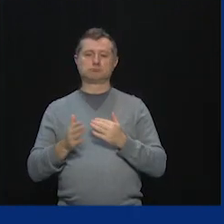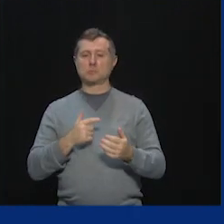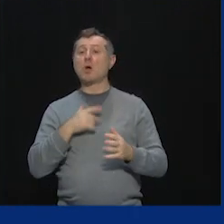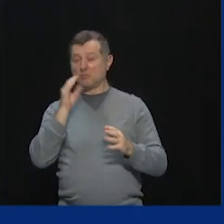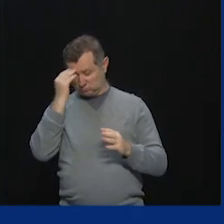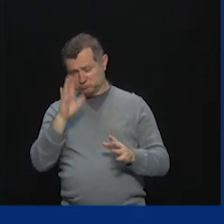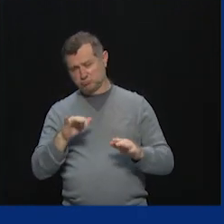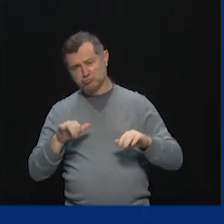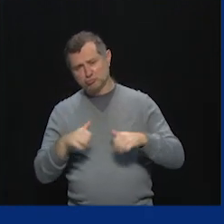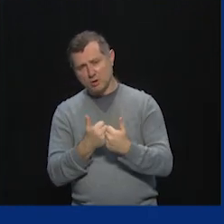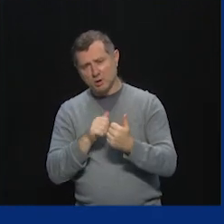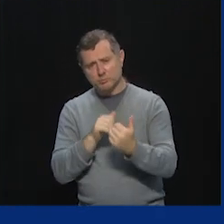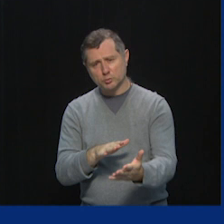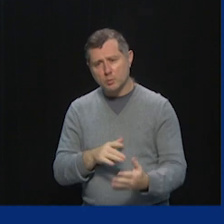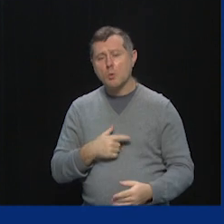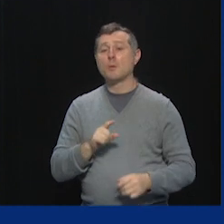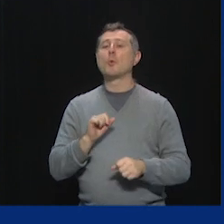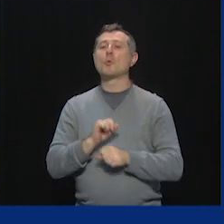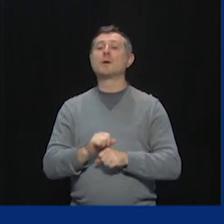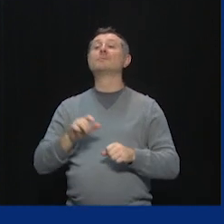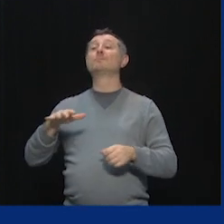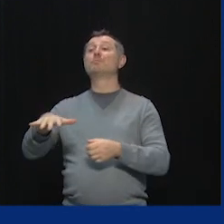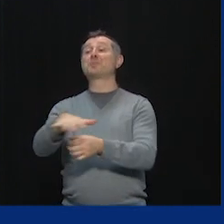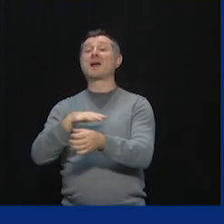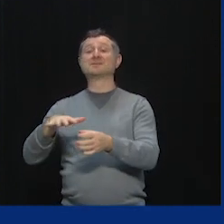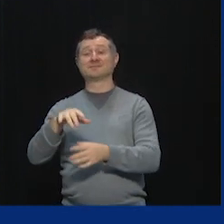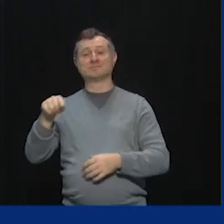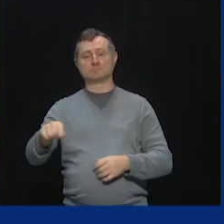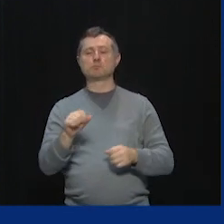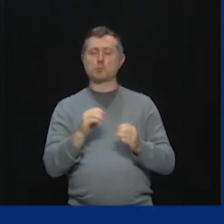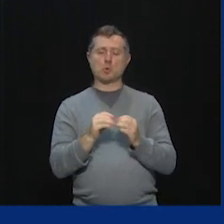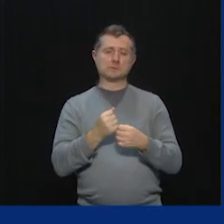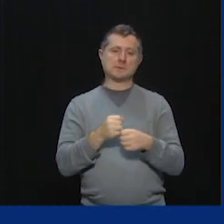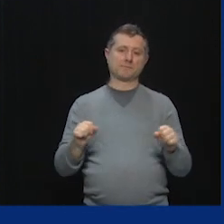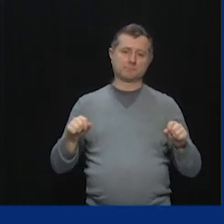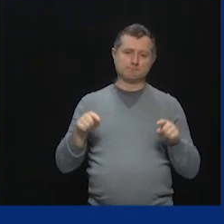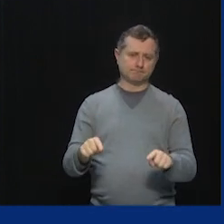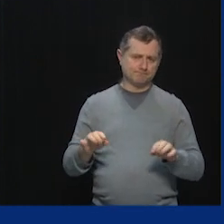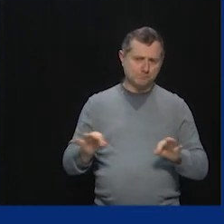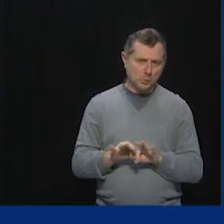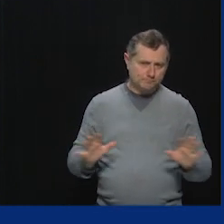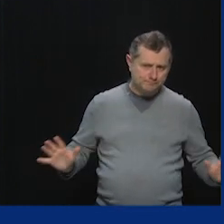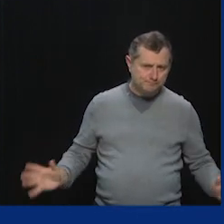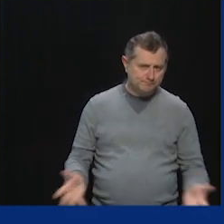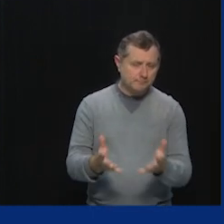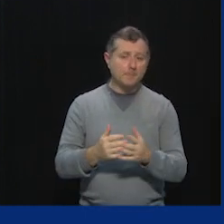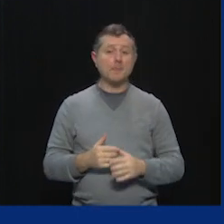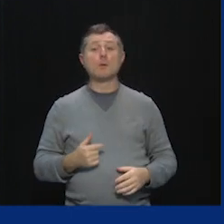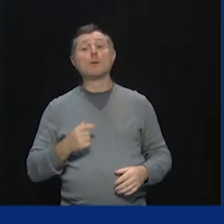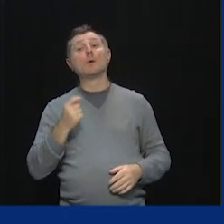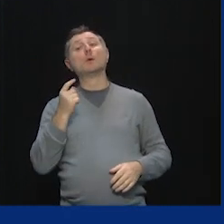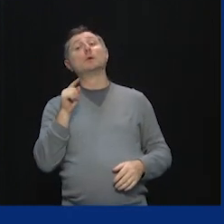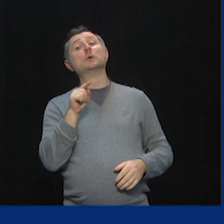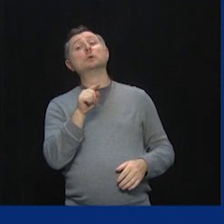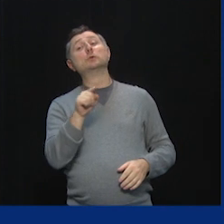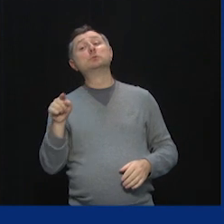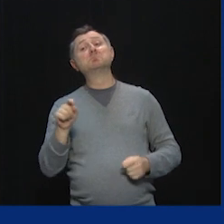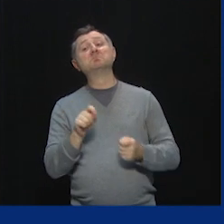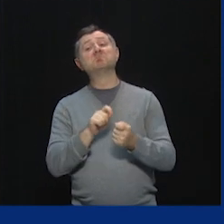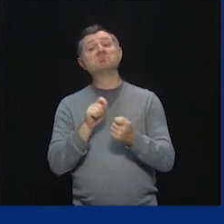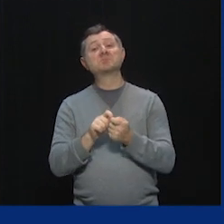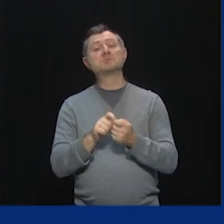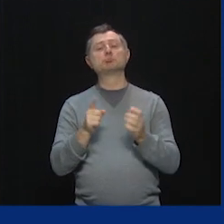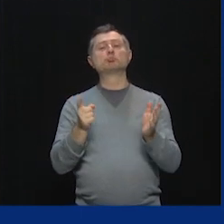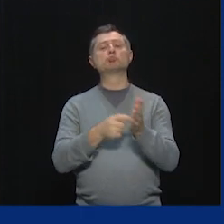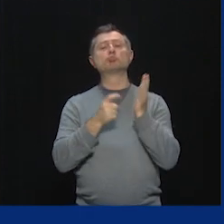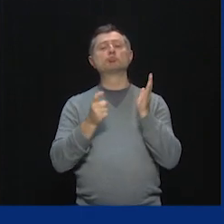itself a safer environment. So what we've done is there are already some vaccination requirements in place. State employees,